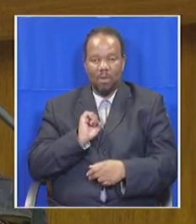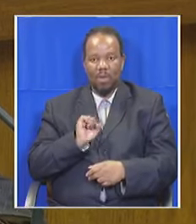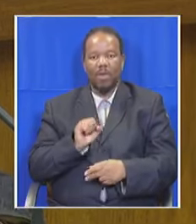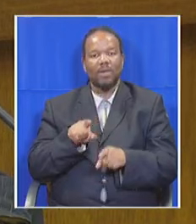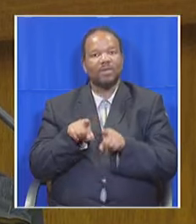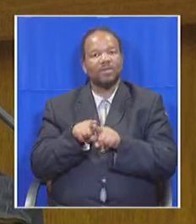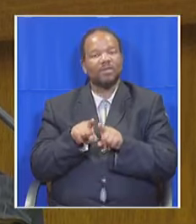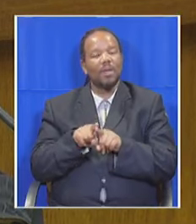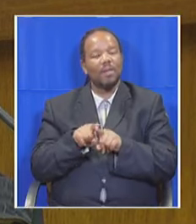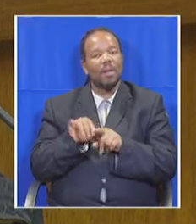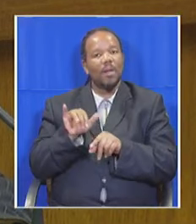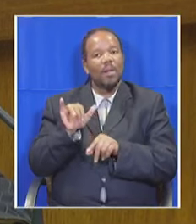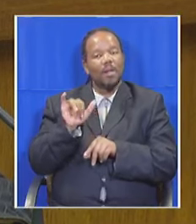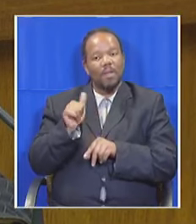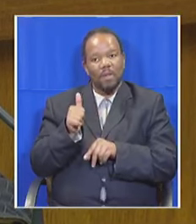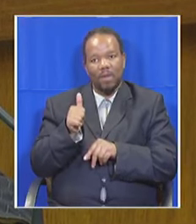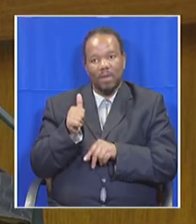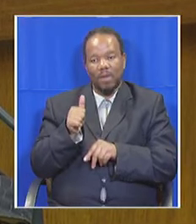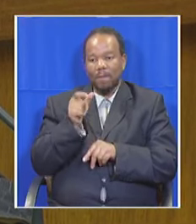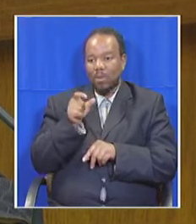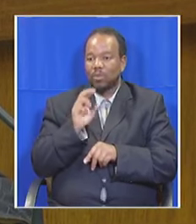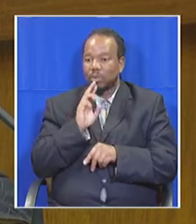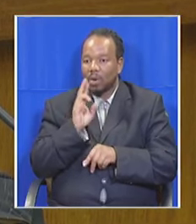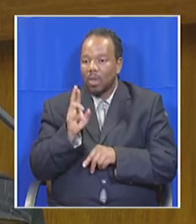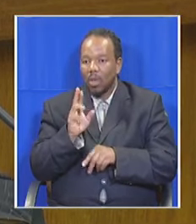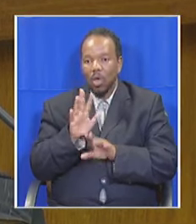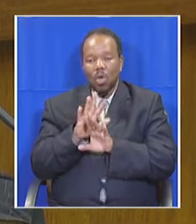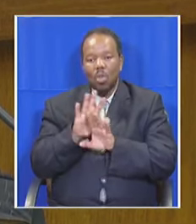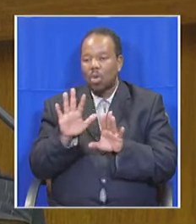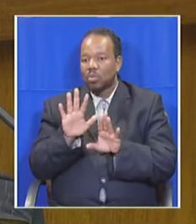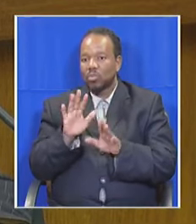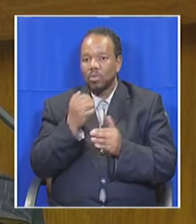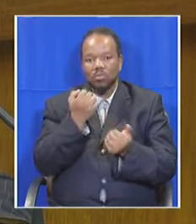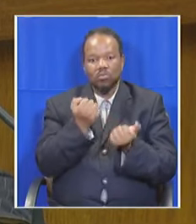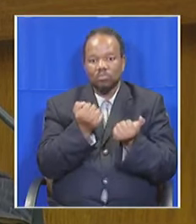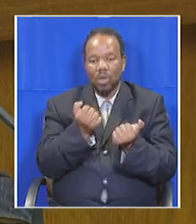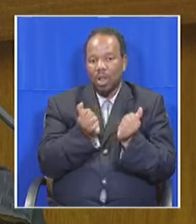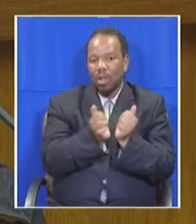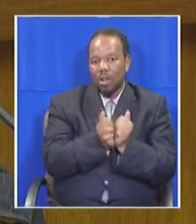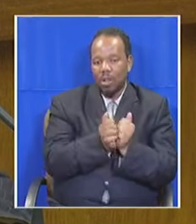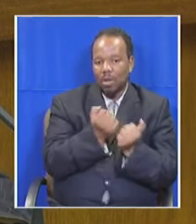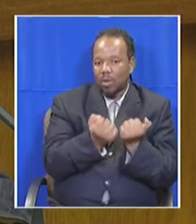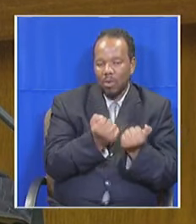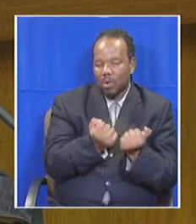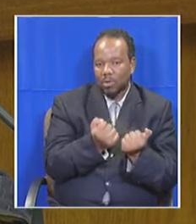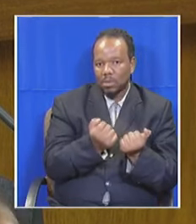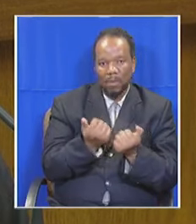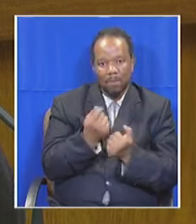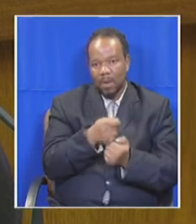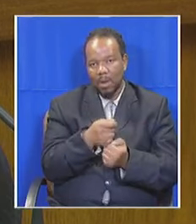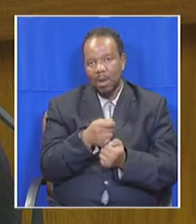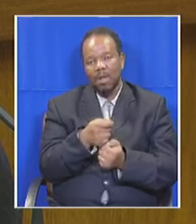whistleblower immunity from criminal and civil liability. It goes further and makes it an